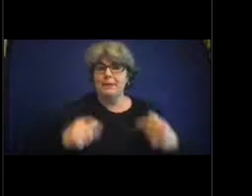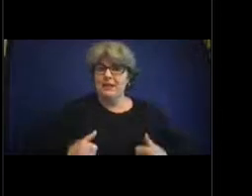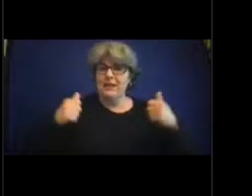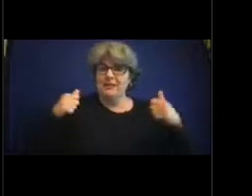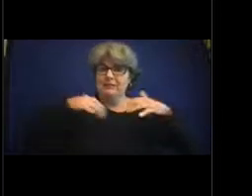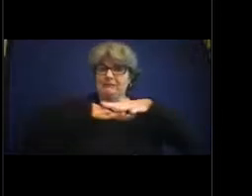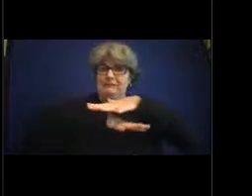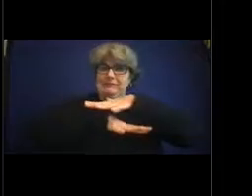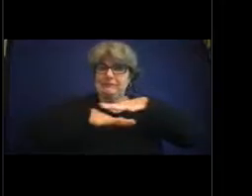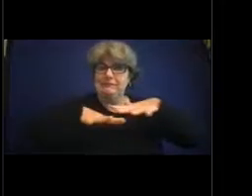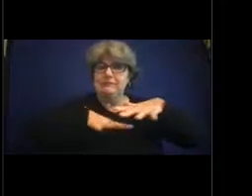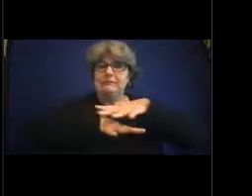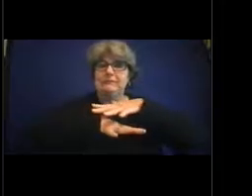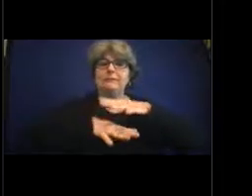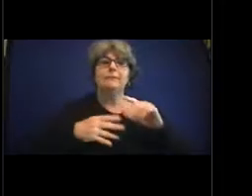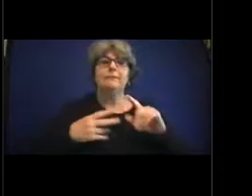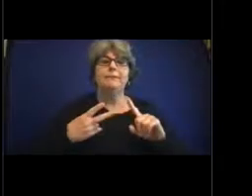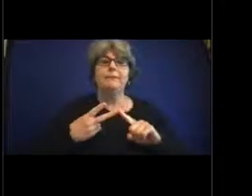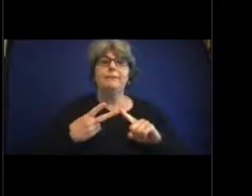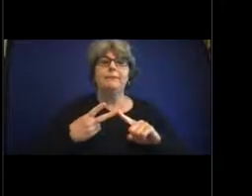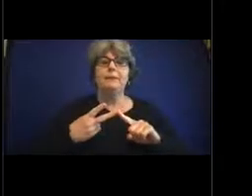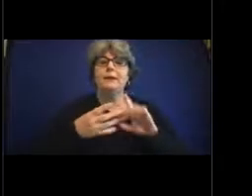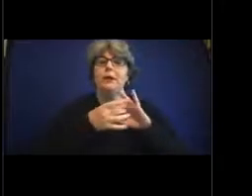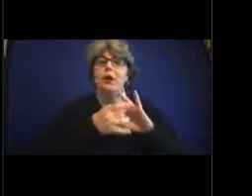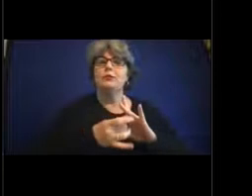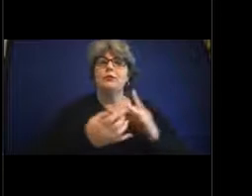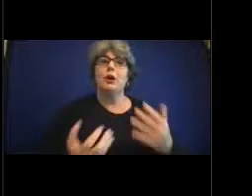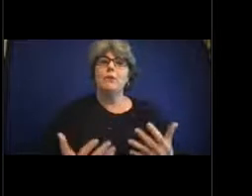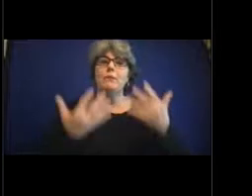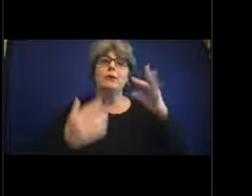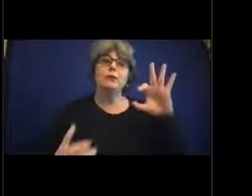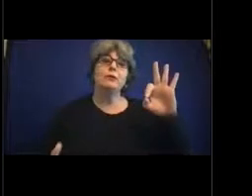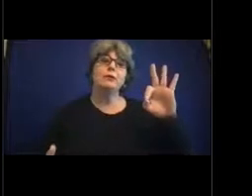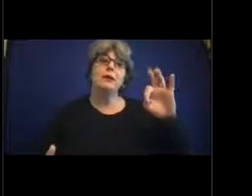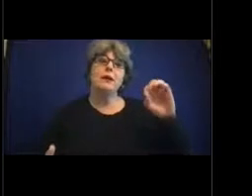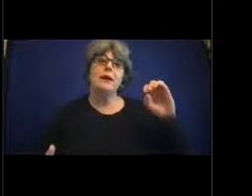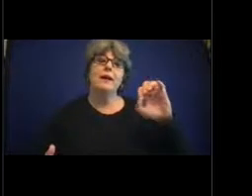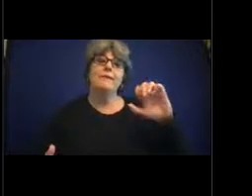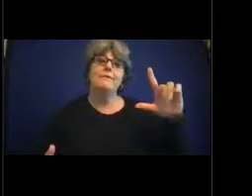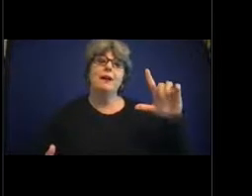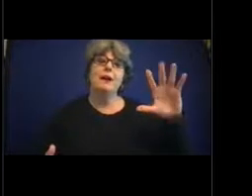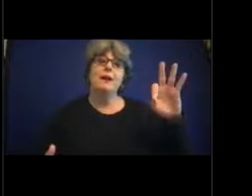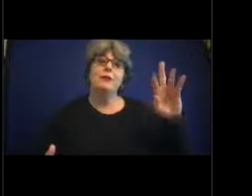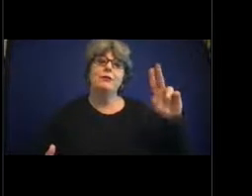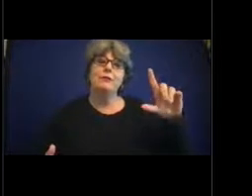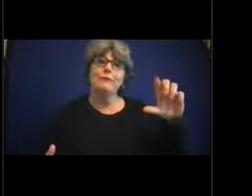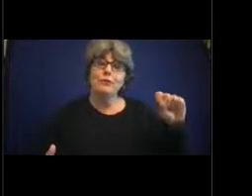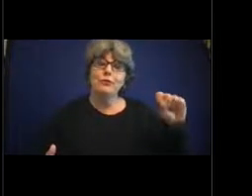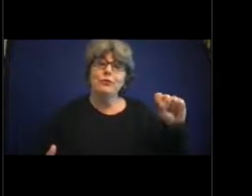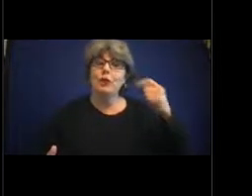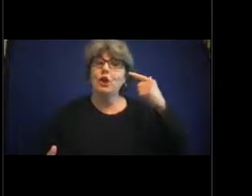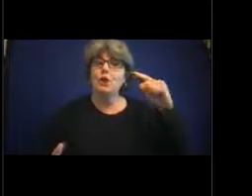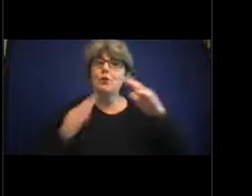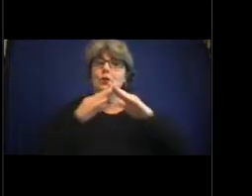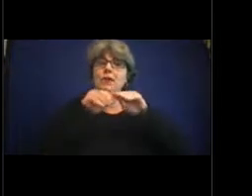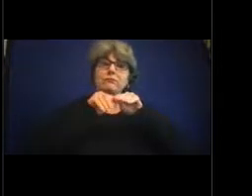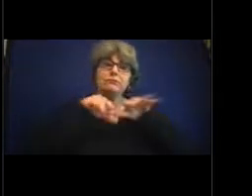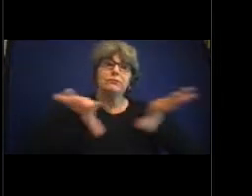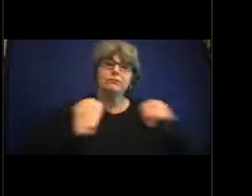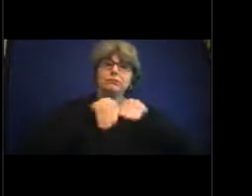And what these cranes also have to do is they burn fossil fuels, which release greenhouse gases to the atmosphere,